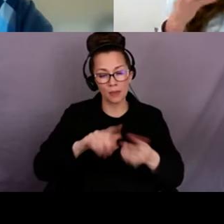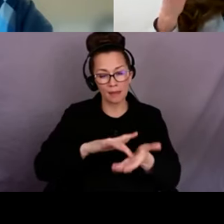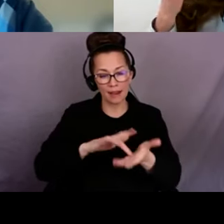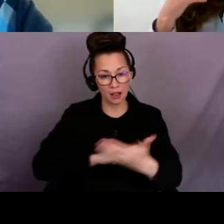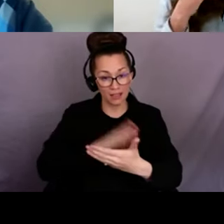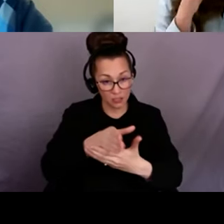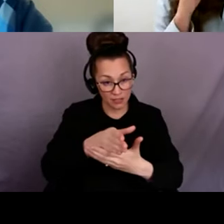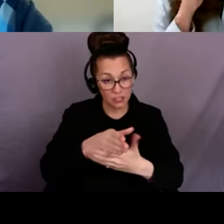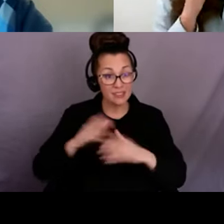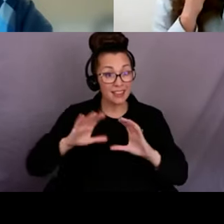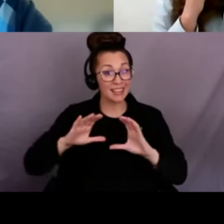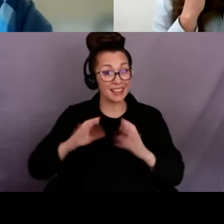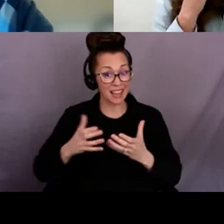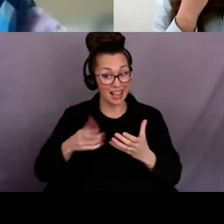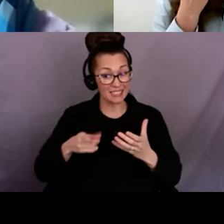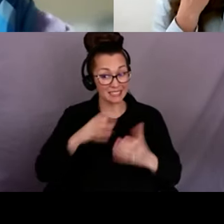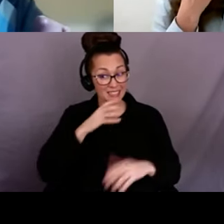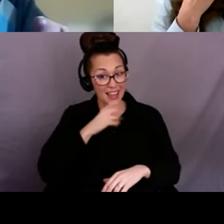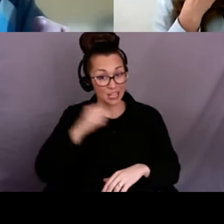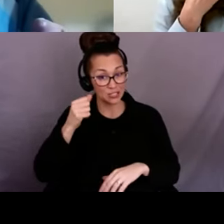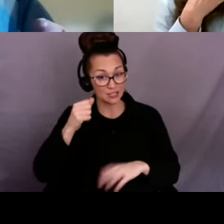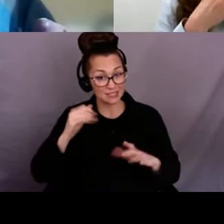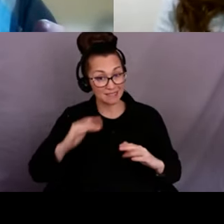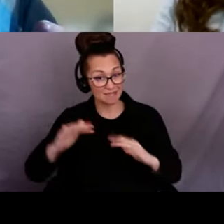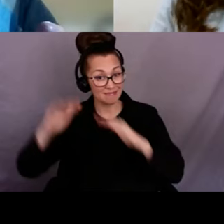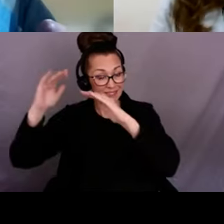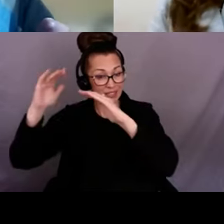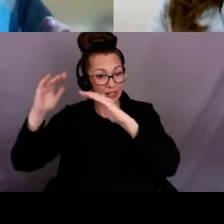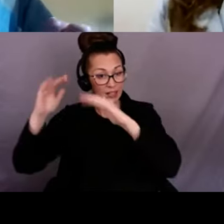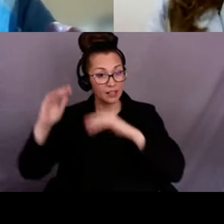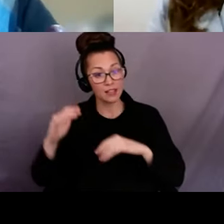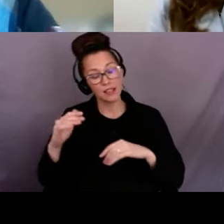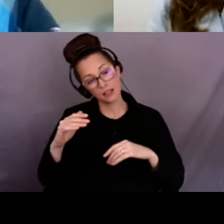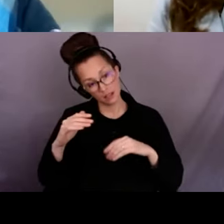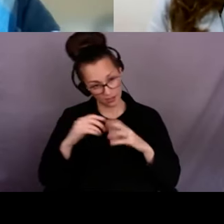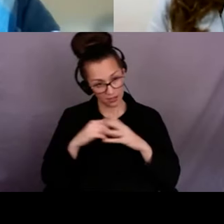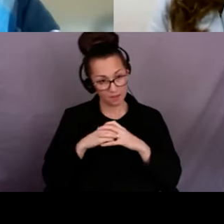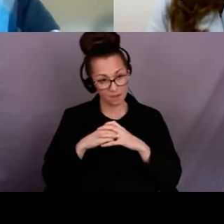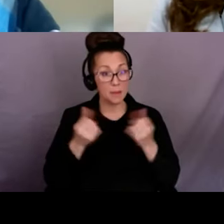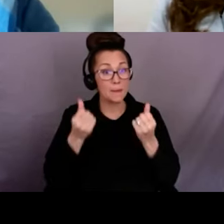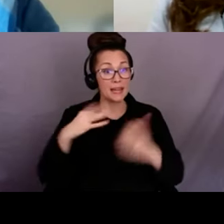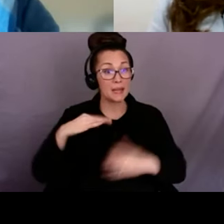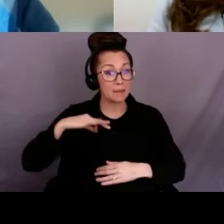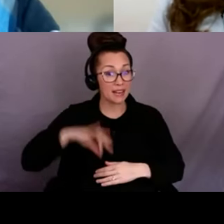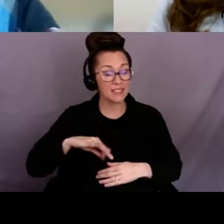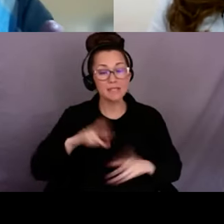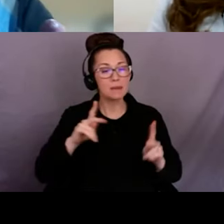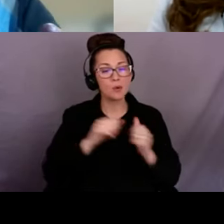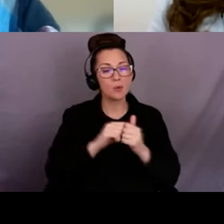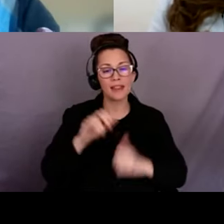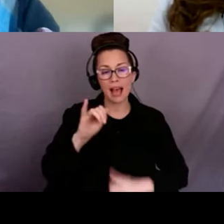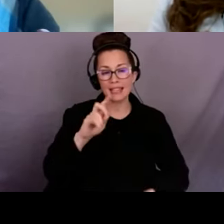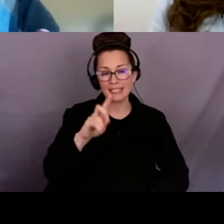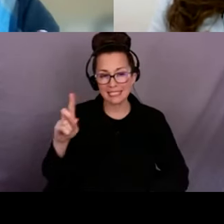as the class age and remarkably given the benefits that have flowed to them, people with IDD, people in